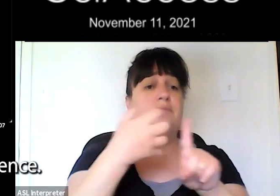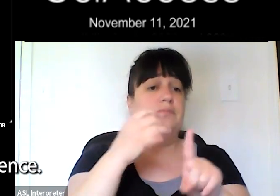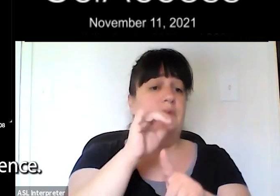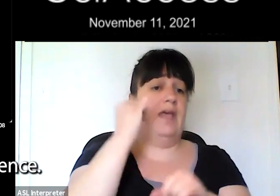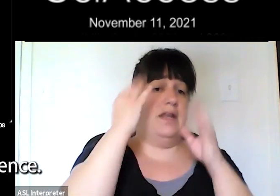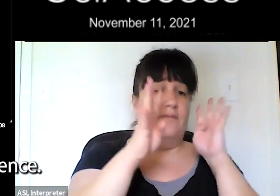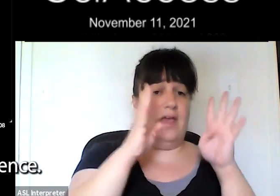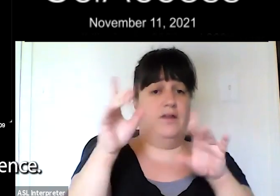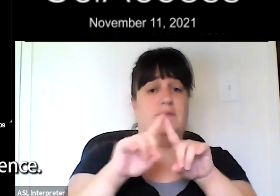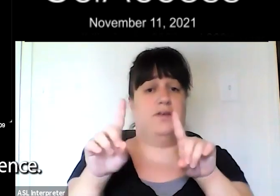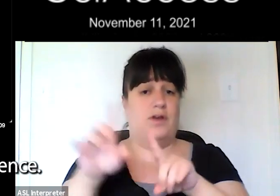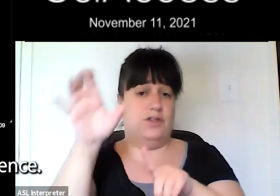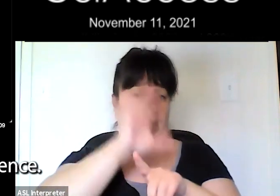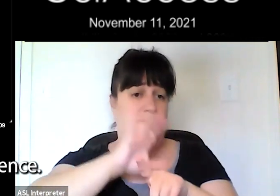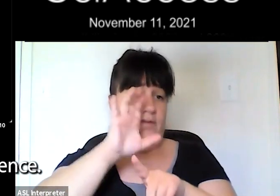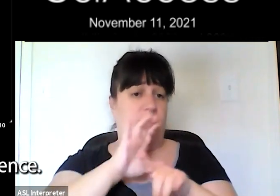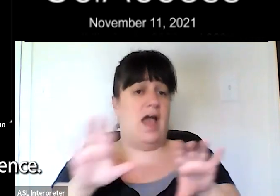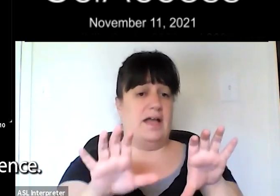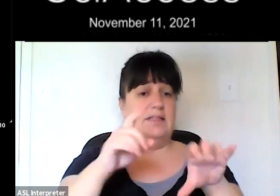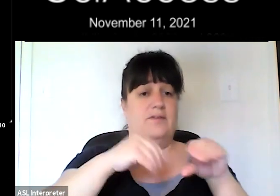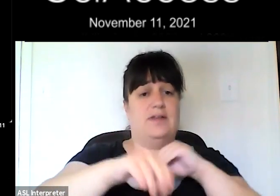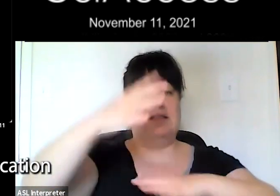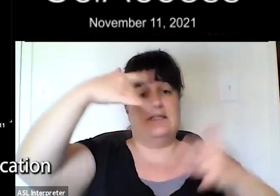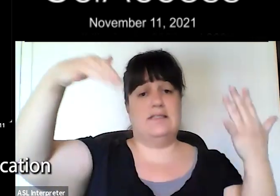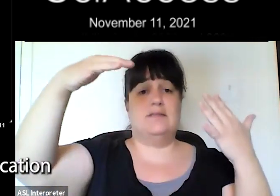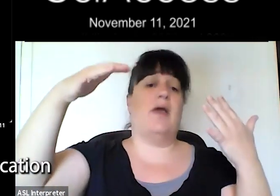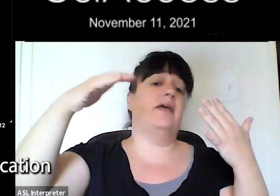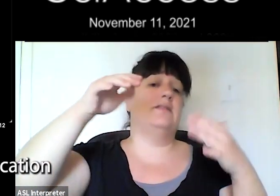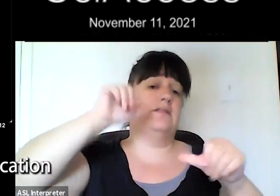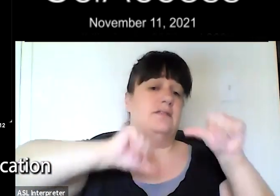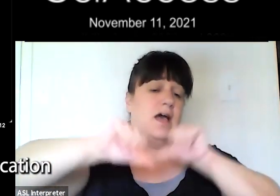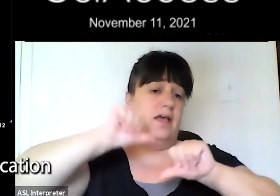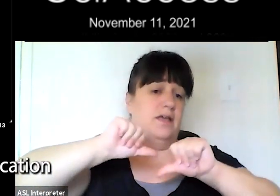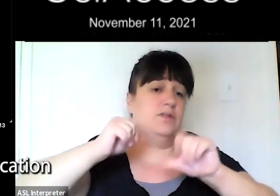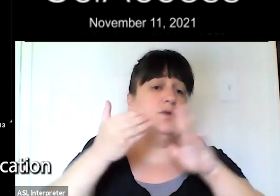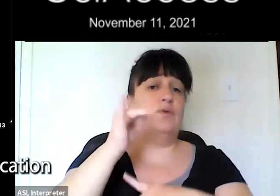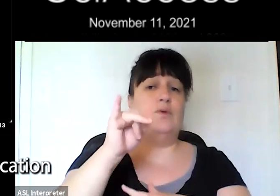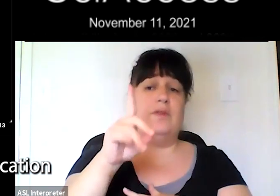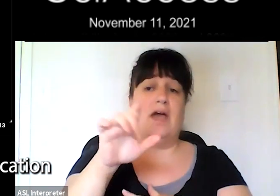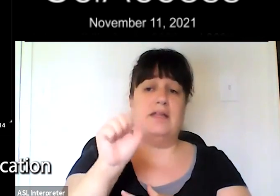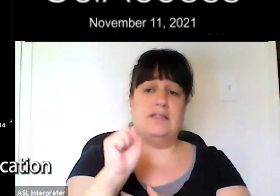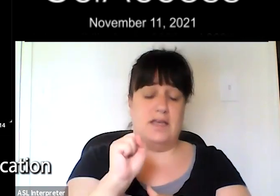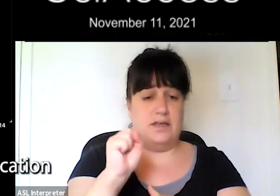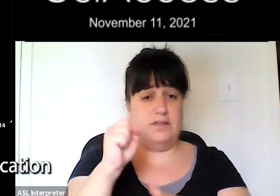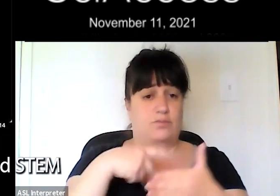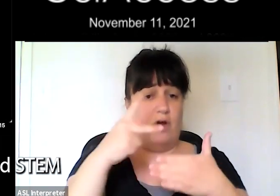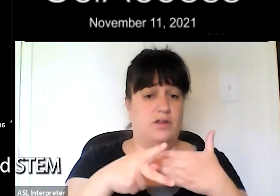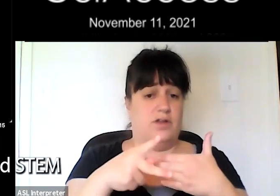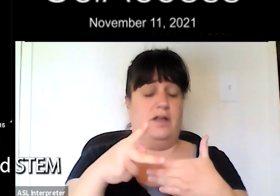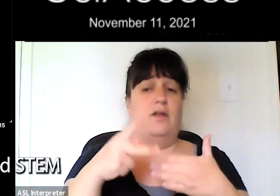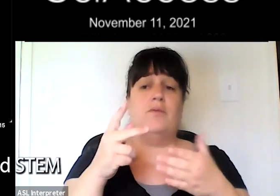Differentiated Exploration Activities in Space Science. Through the IDEAS project, a team of formal and informal